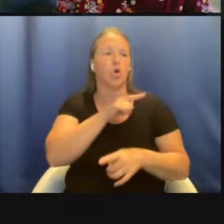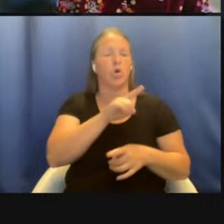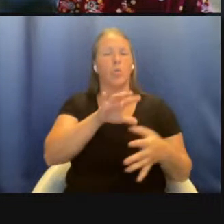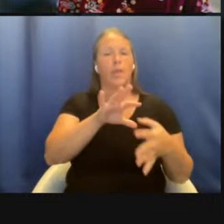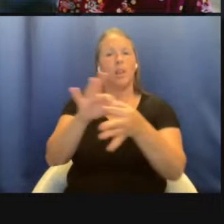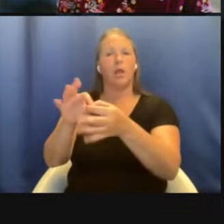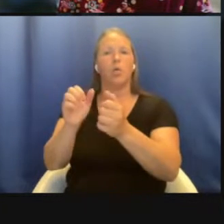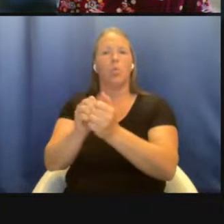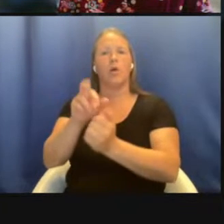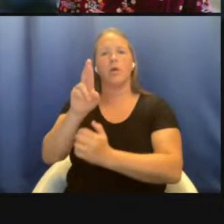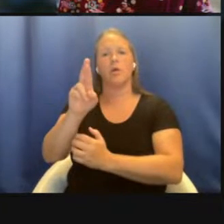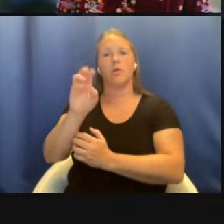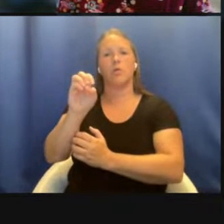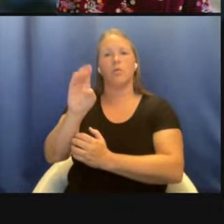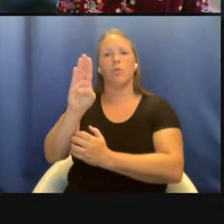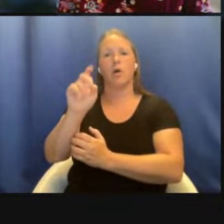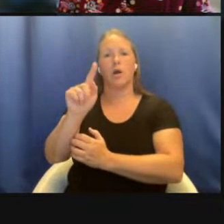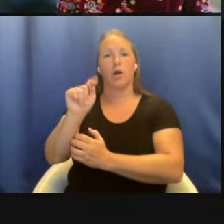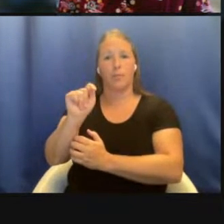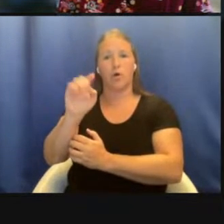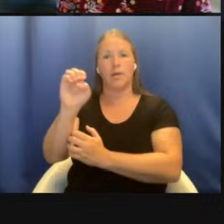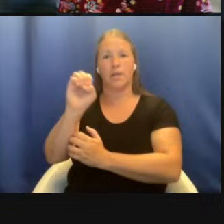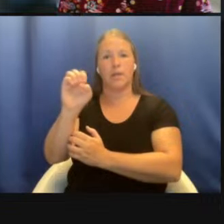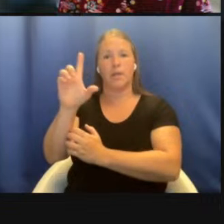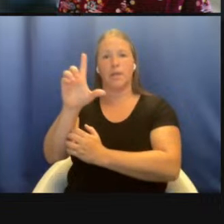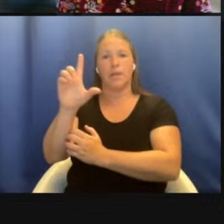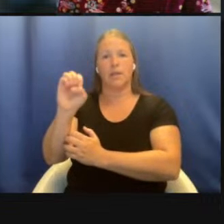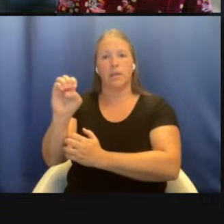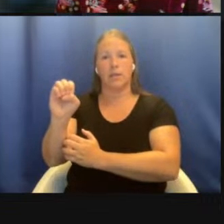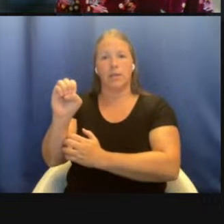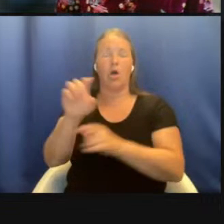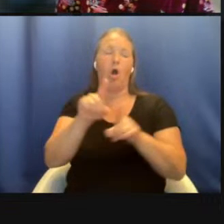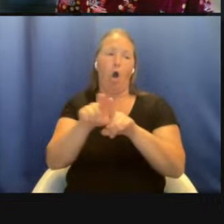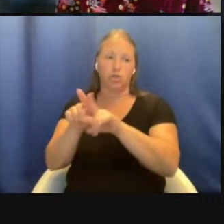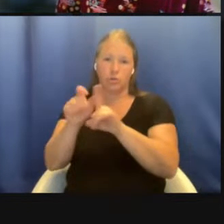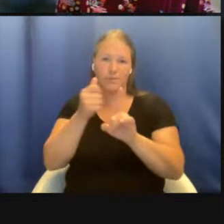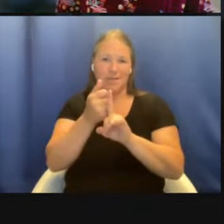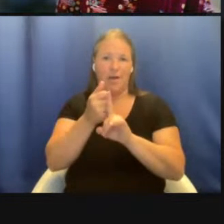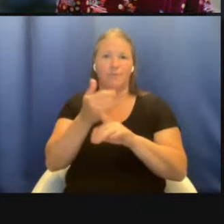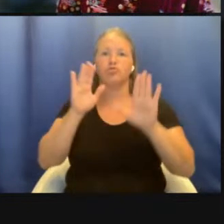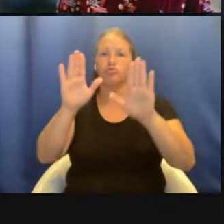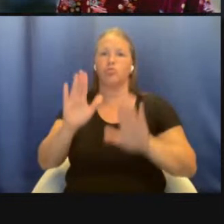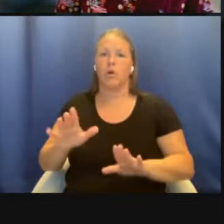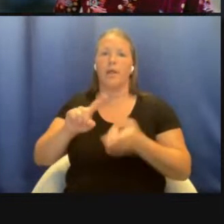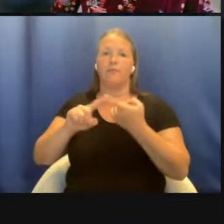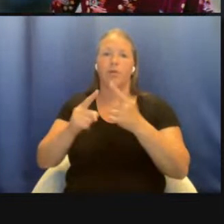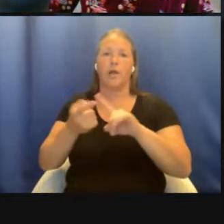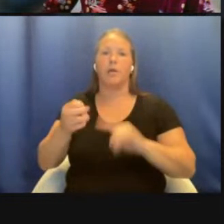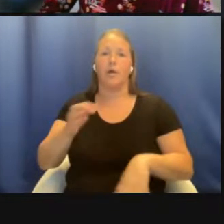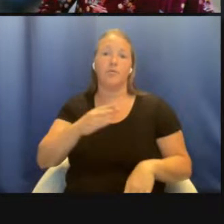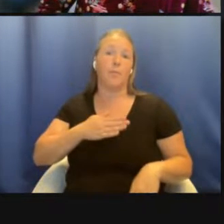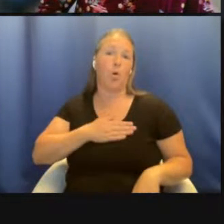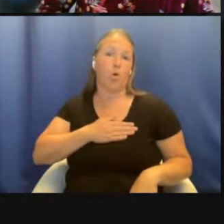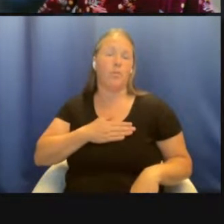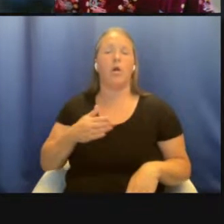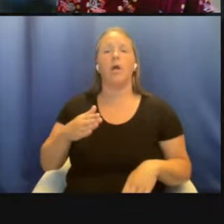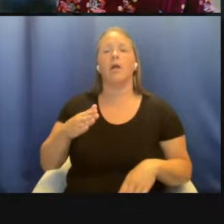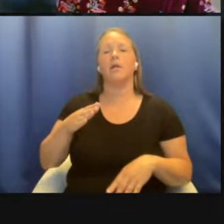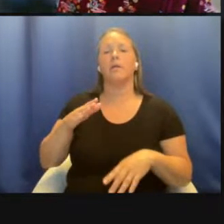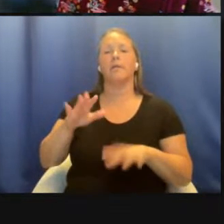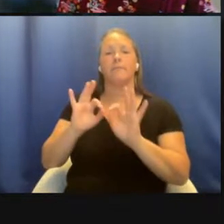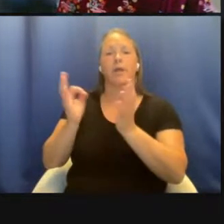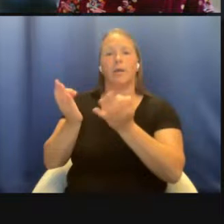friend of the Bonaparte family, Martha Custis Williams Carter. She was a resident of Tudor Place, the great-granddaughter